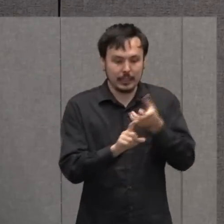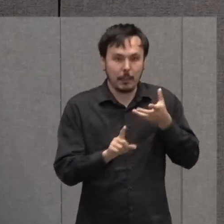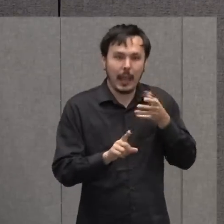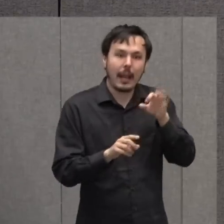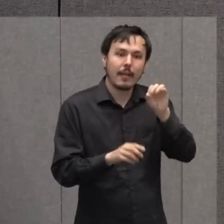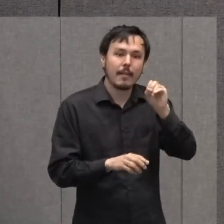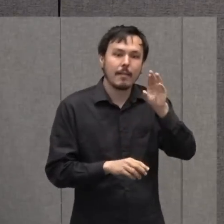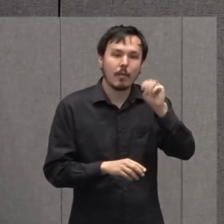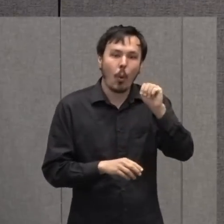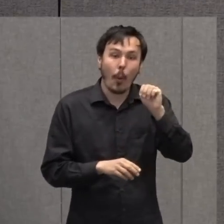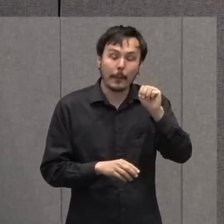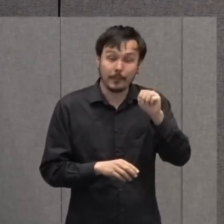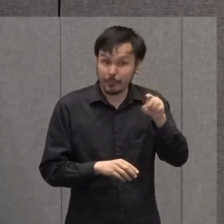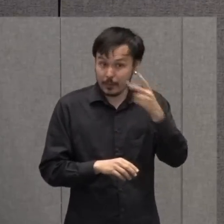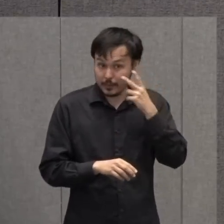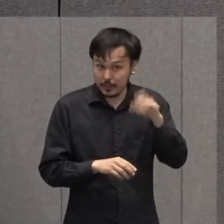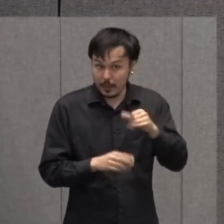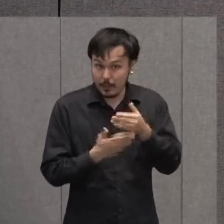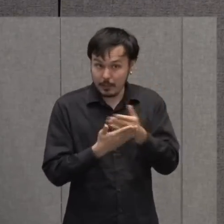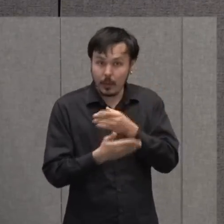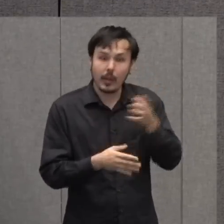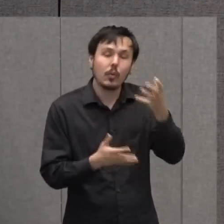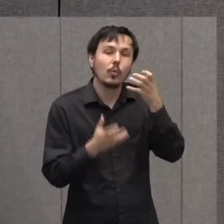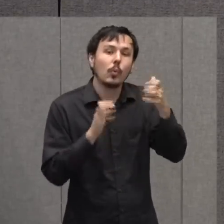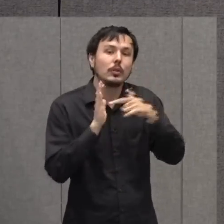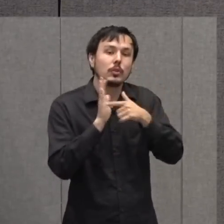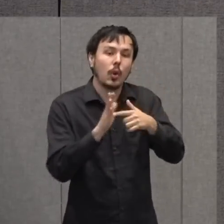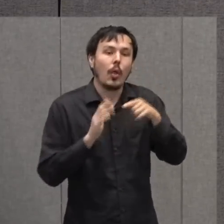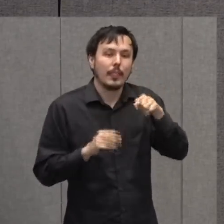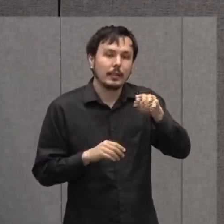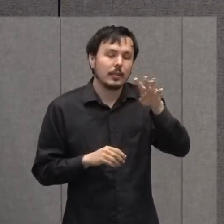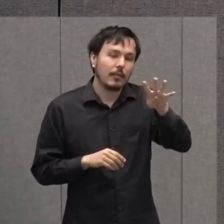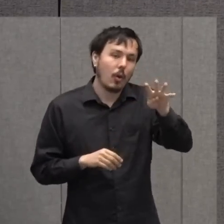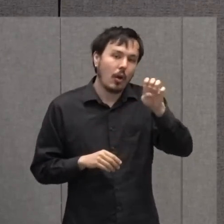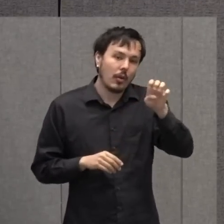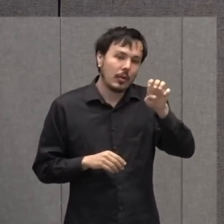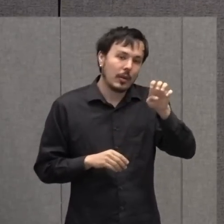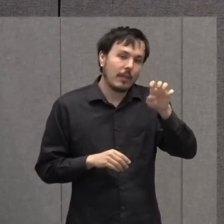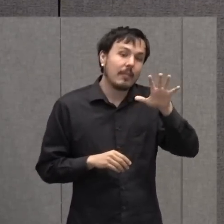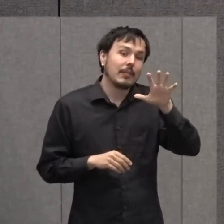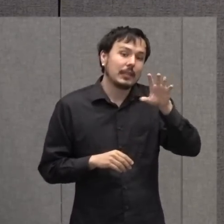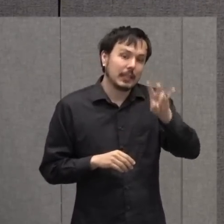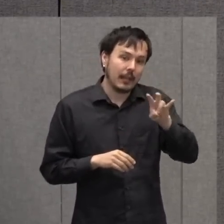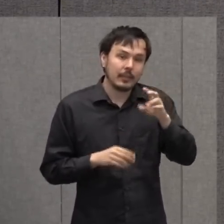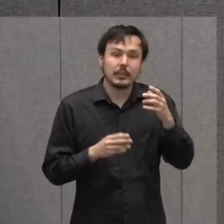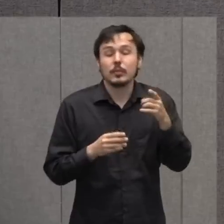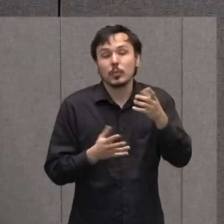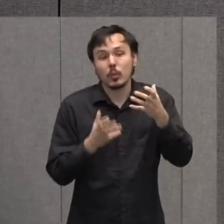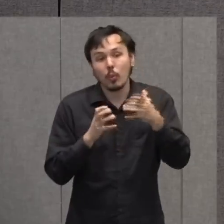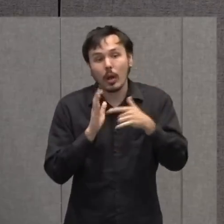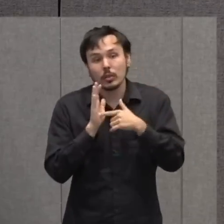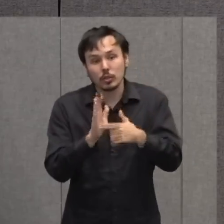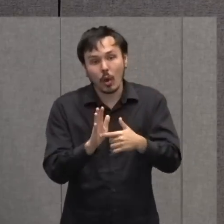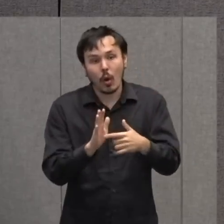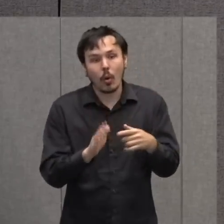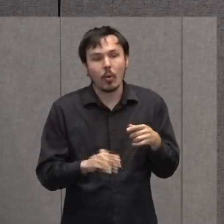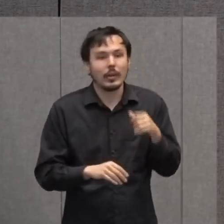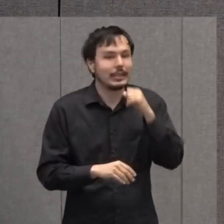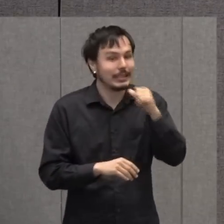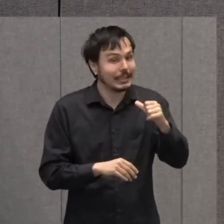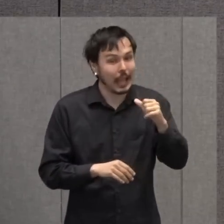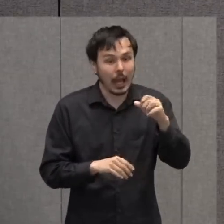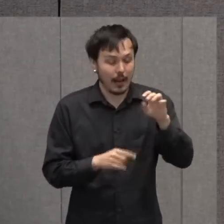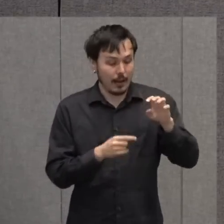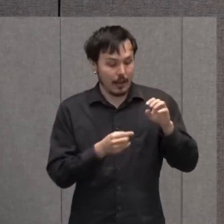that. So we're going to expand this 400 into a 400 because it's not worth 4. Nope. It's